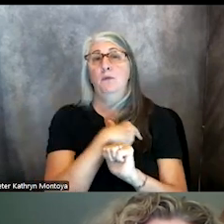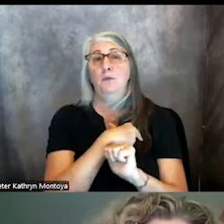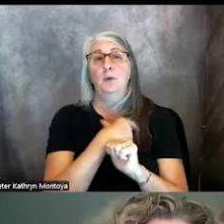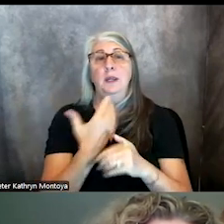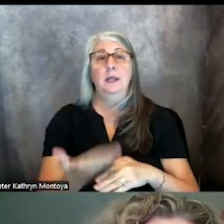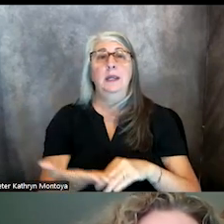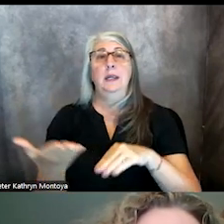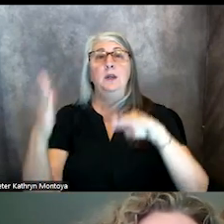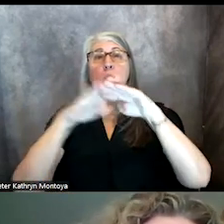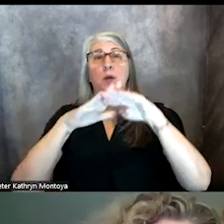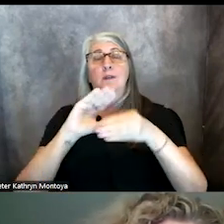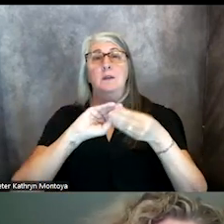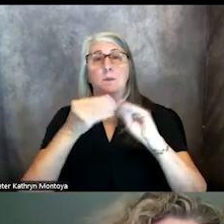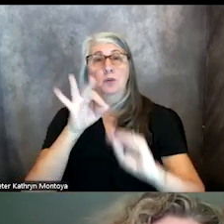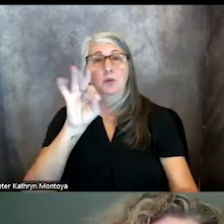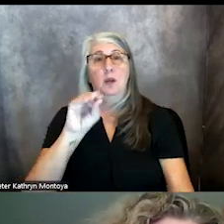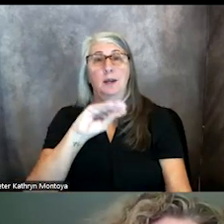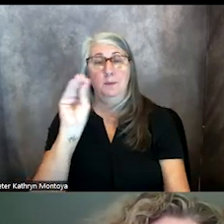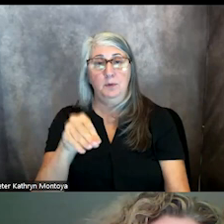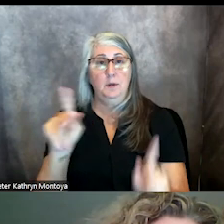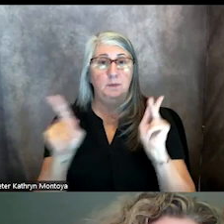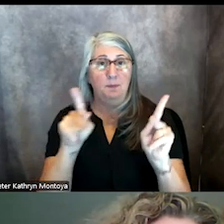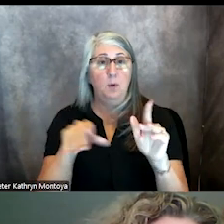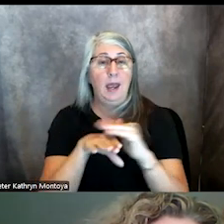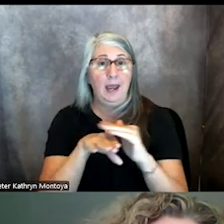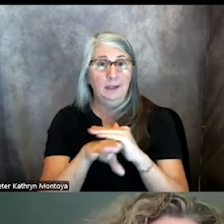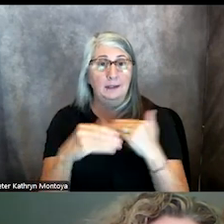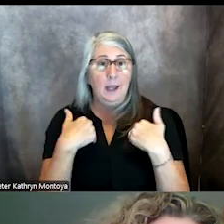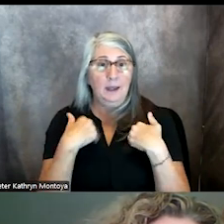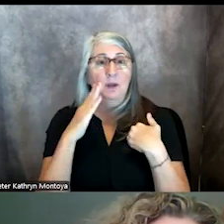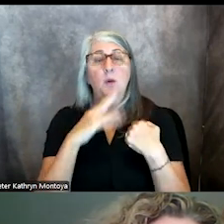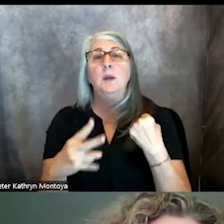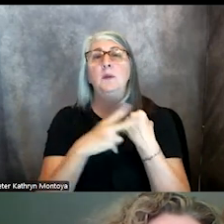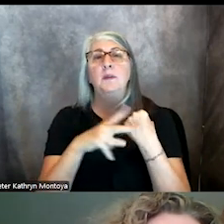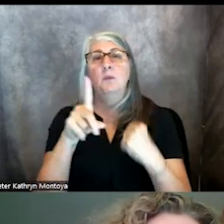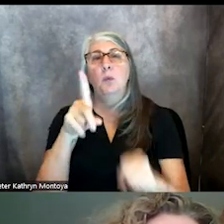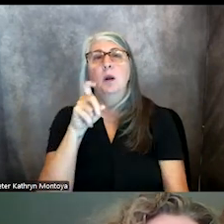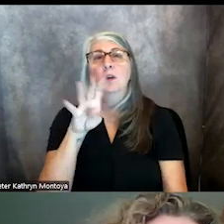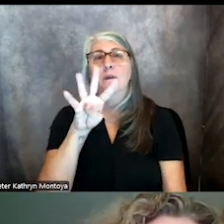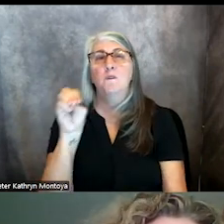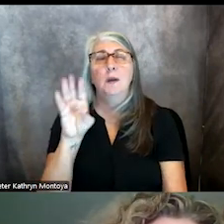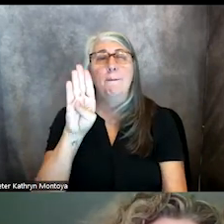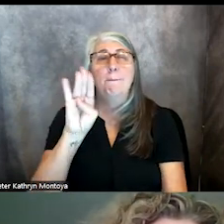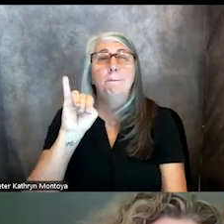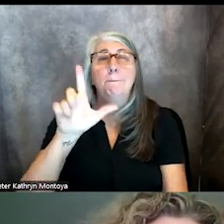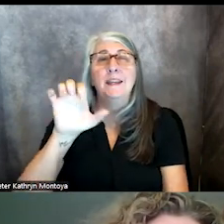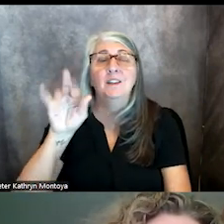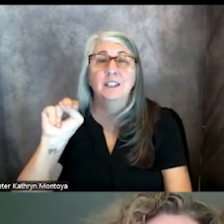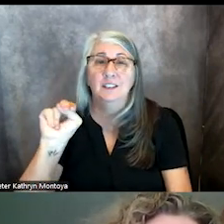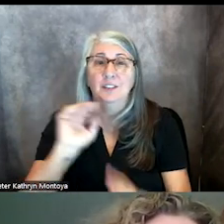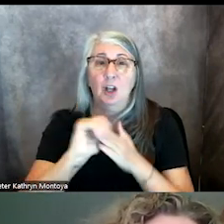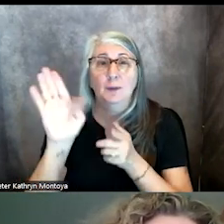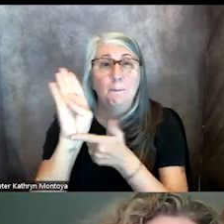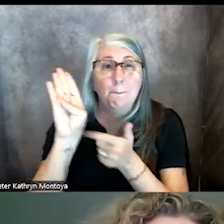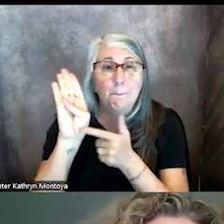up to 90% of people having access, we'd save close to $140 billion, billion with a